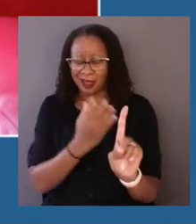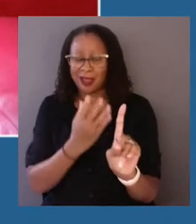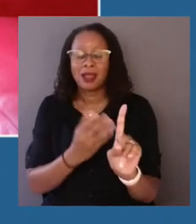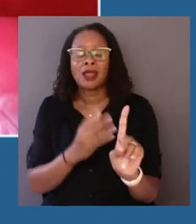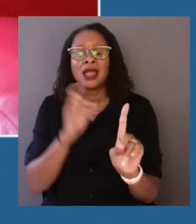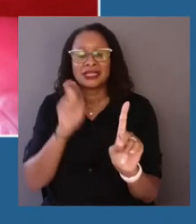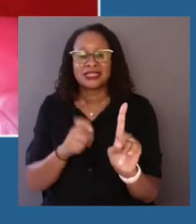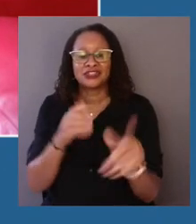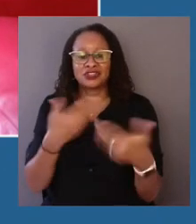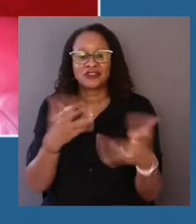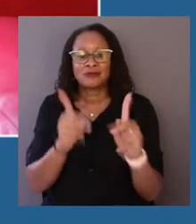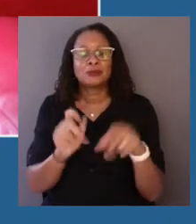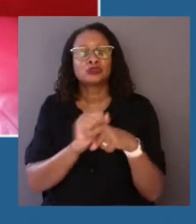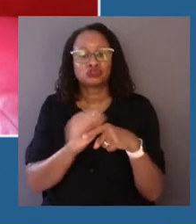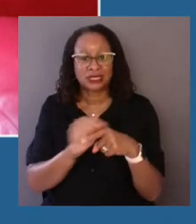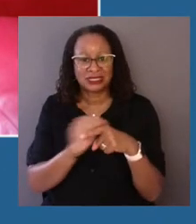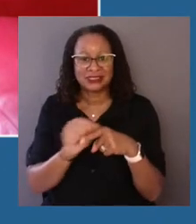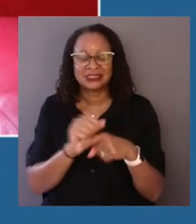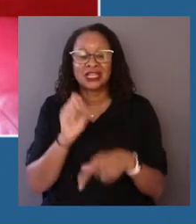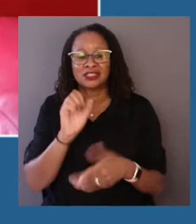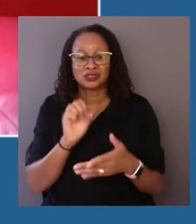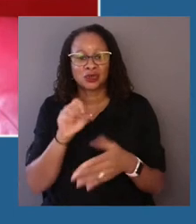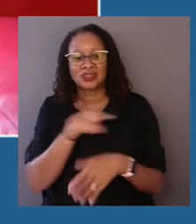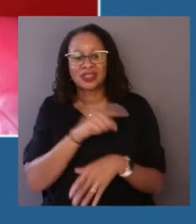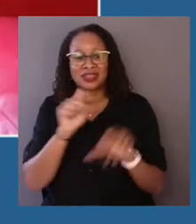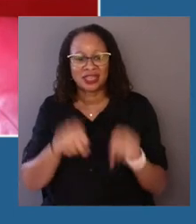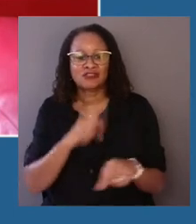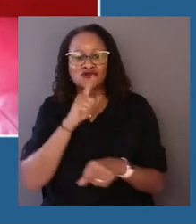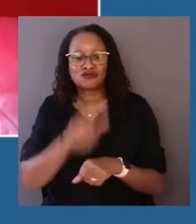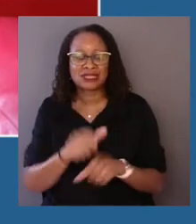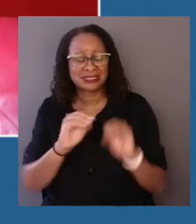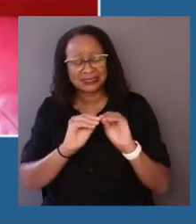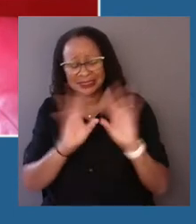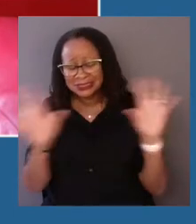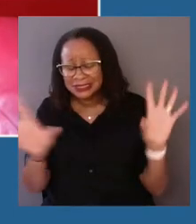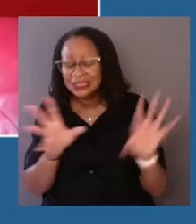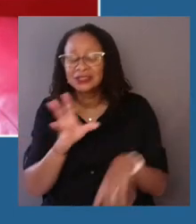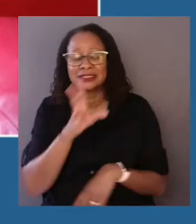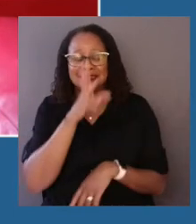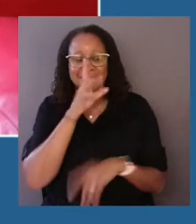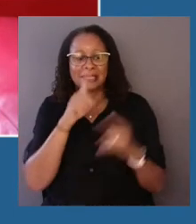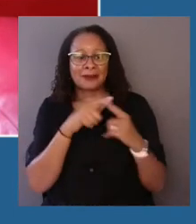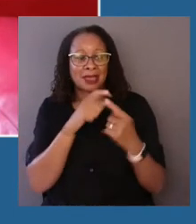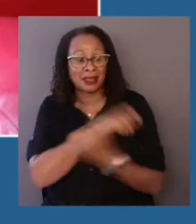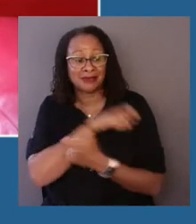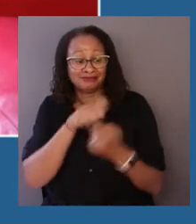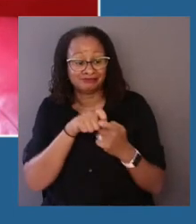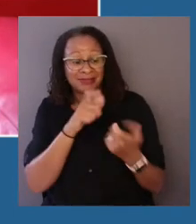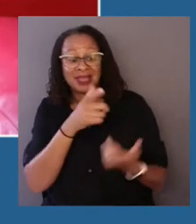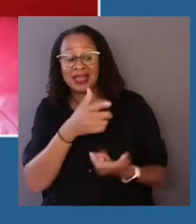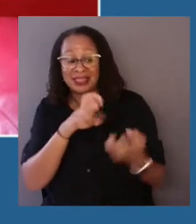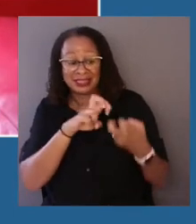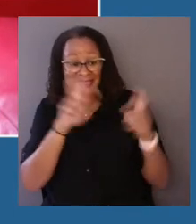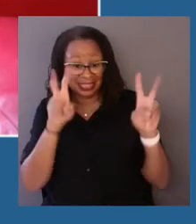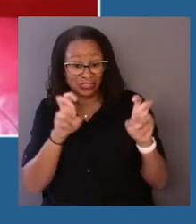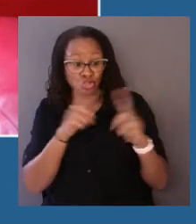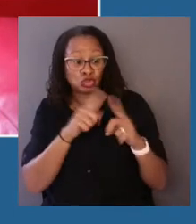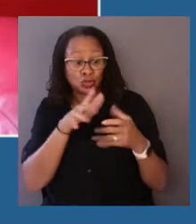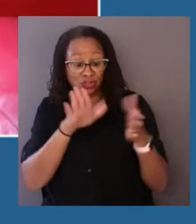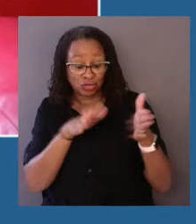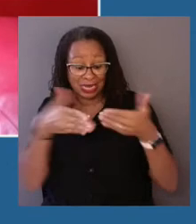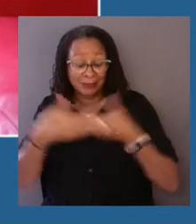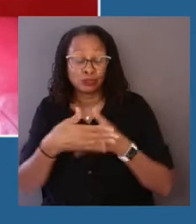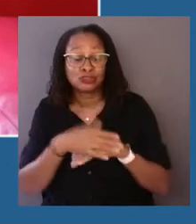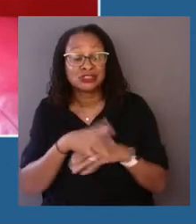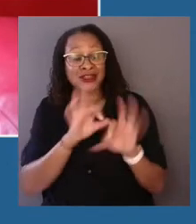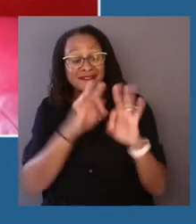the training so that they can really articulate accurately the issue to their neighbors, to their